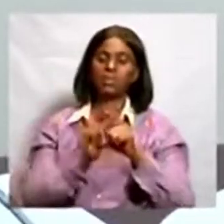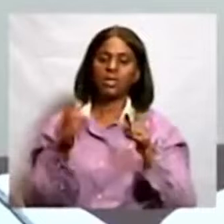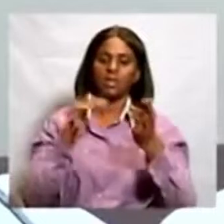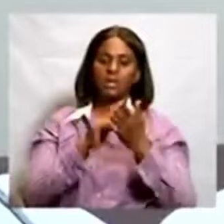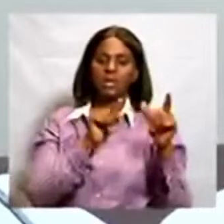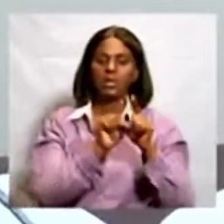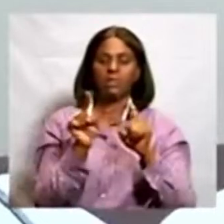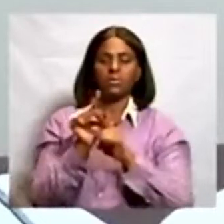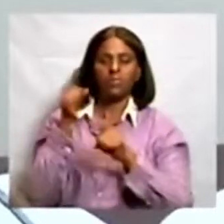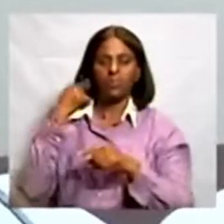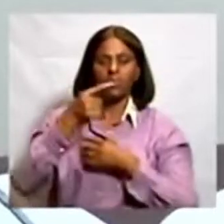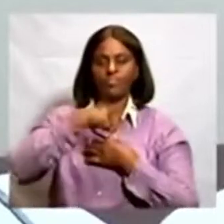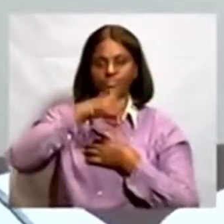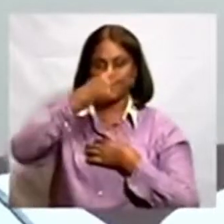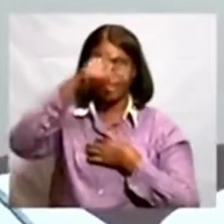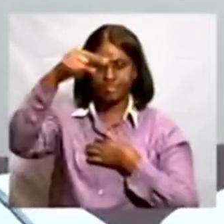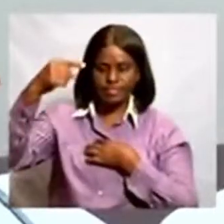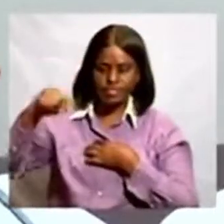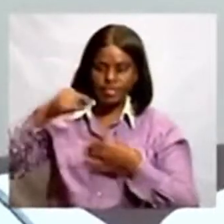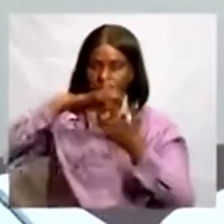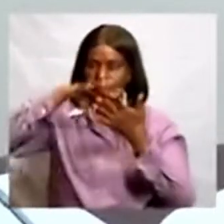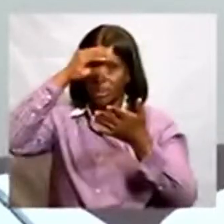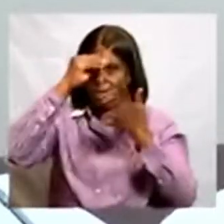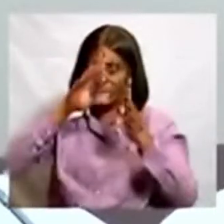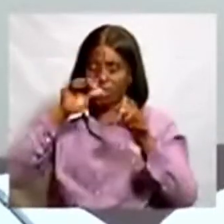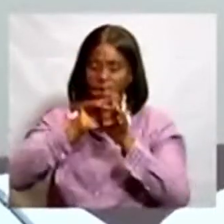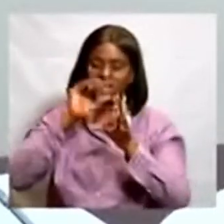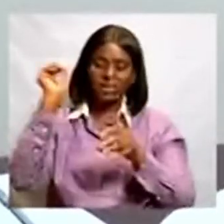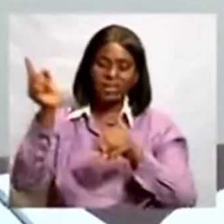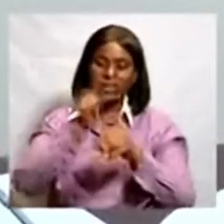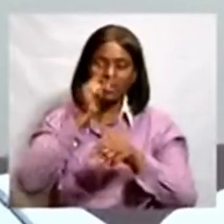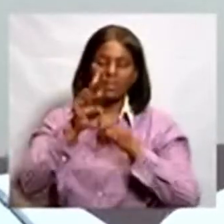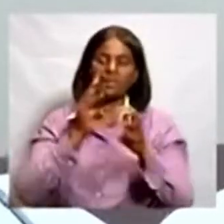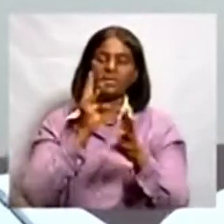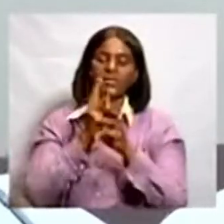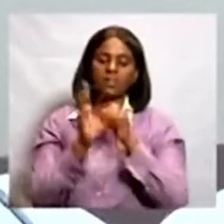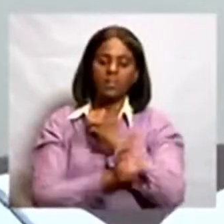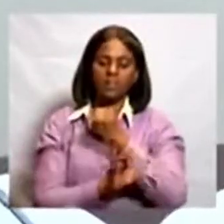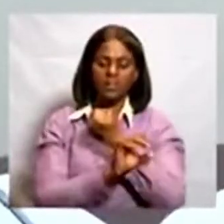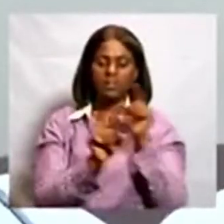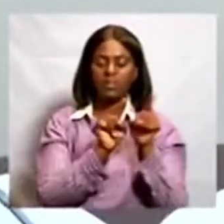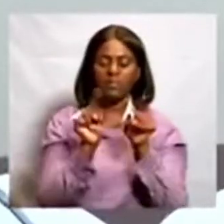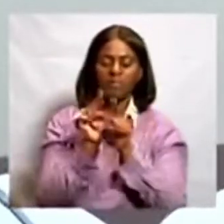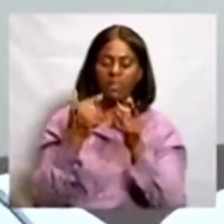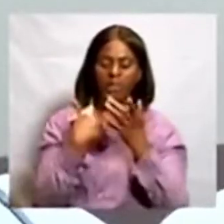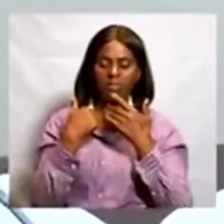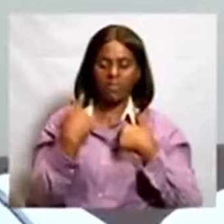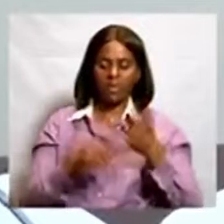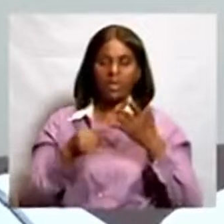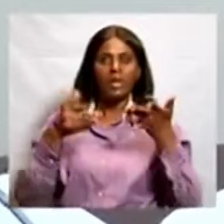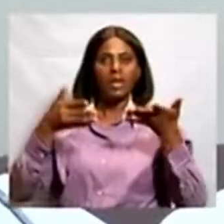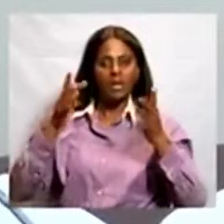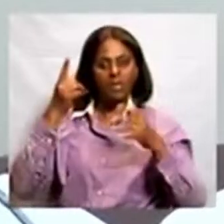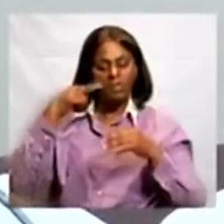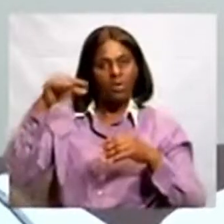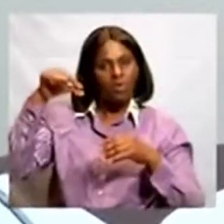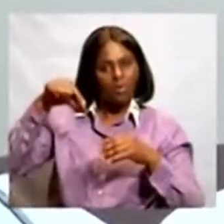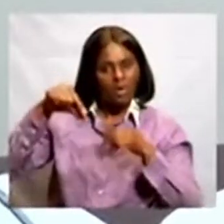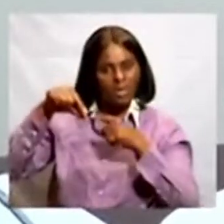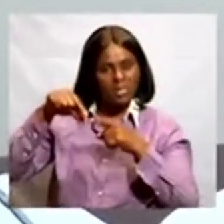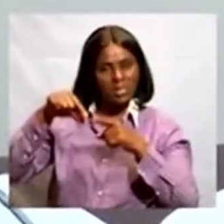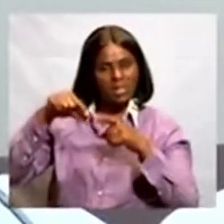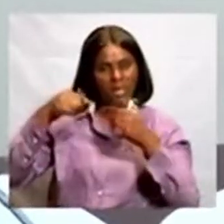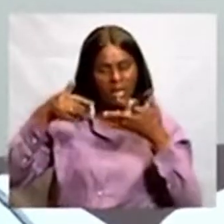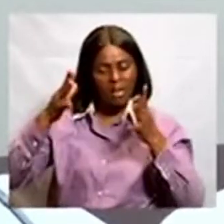provides for mobility of learners across the globe. It also allows for quality in